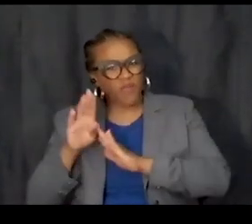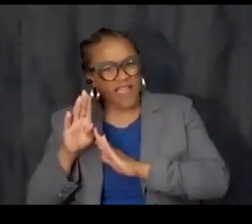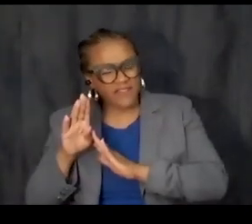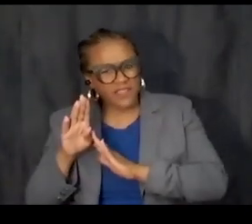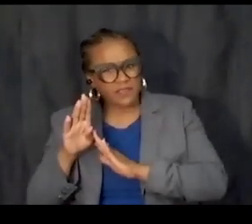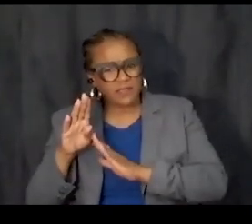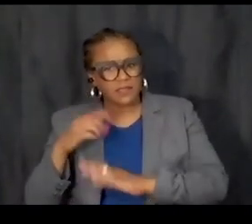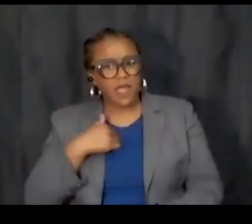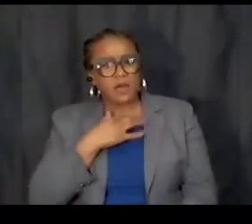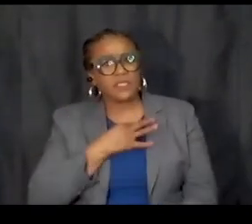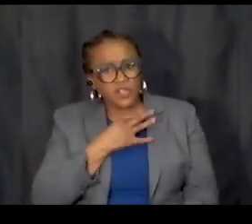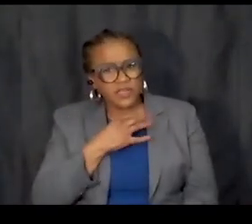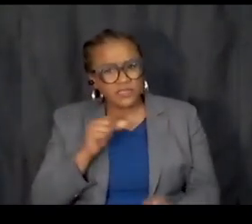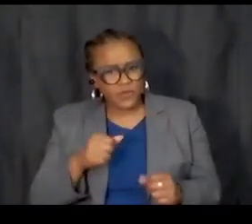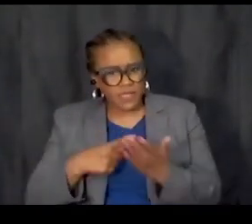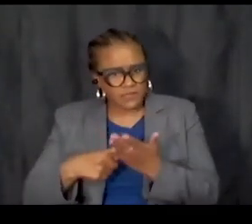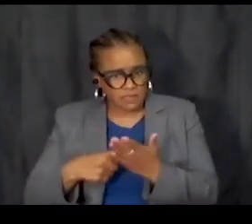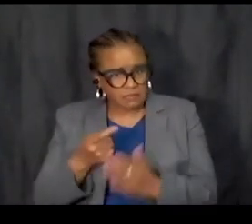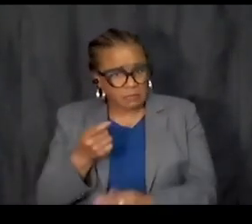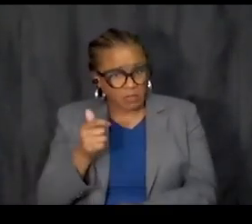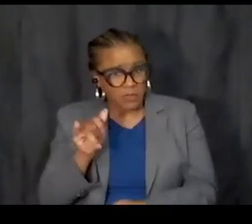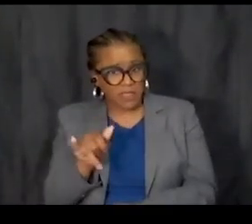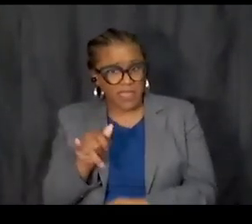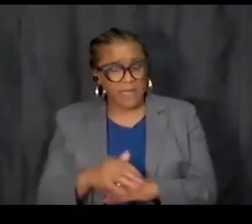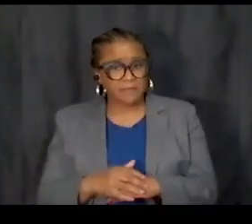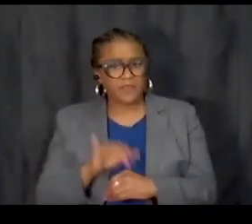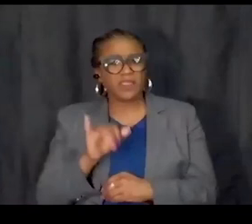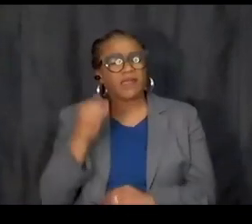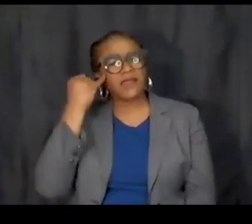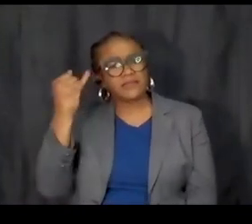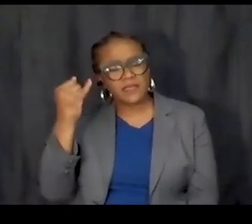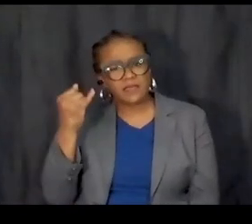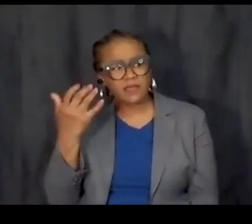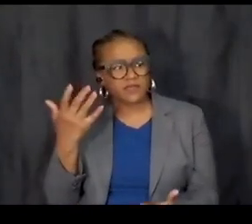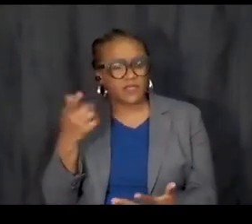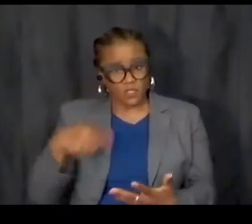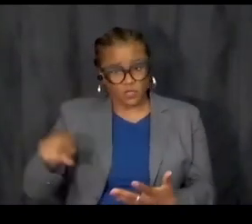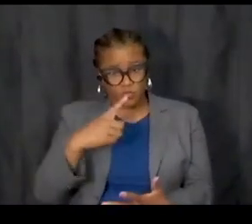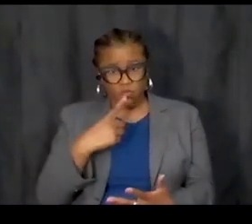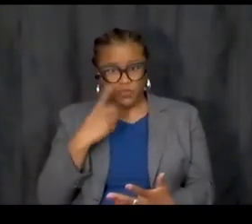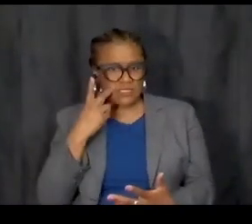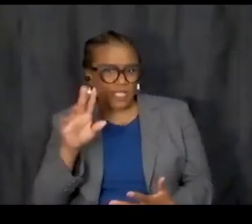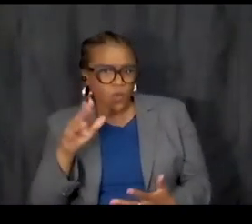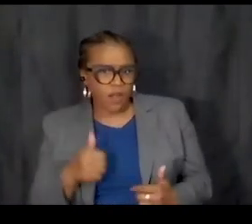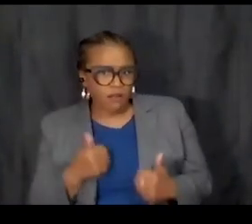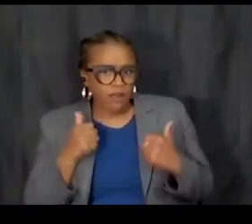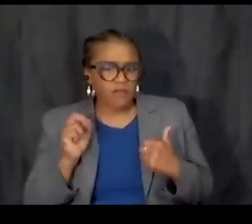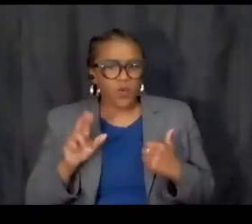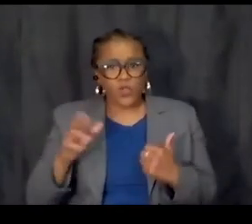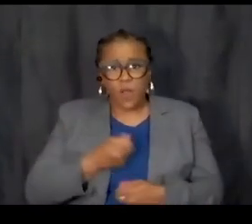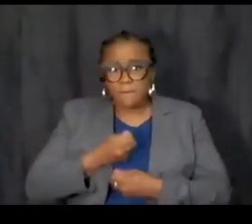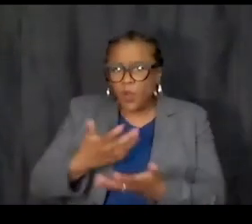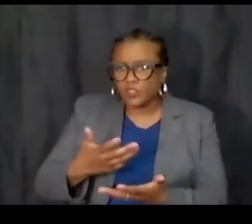could talk a little bit about that, that idea, as you see it either in your life and or in your poetry.